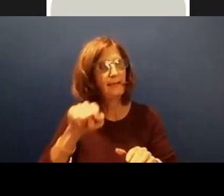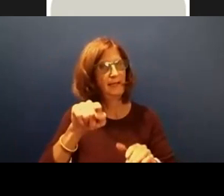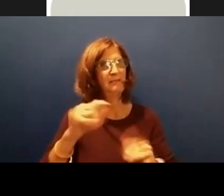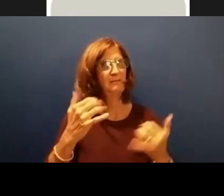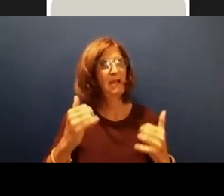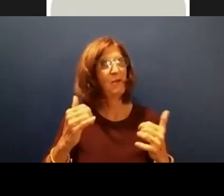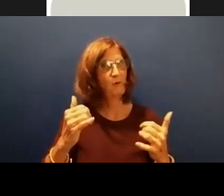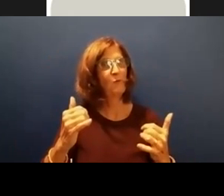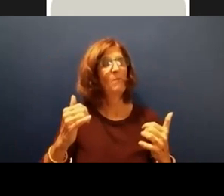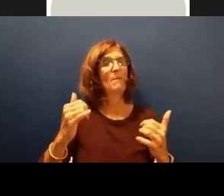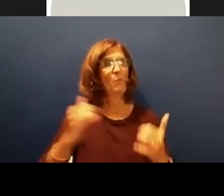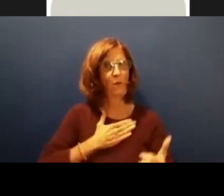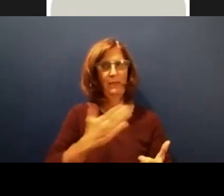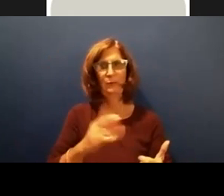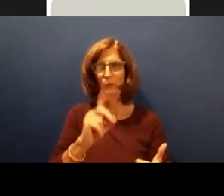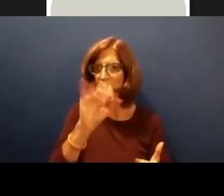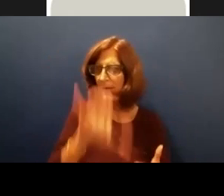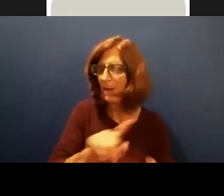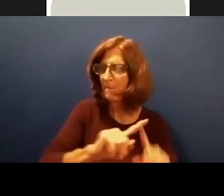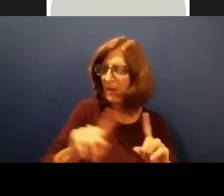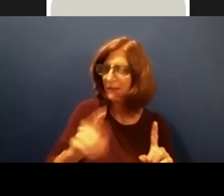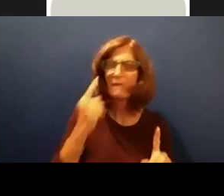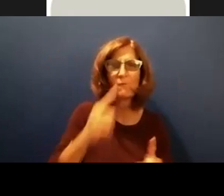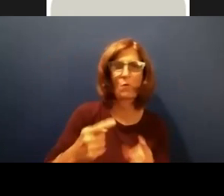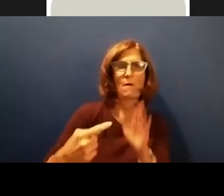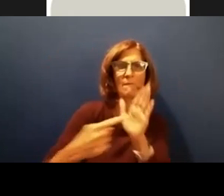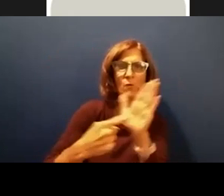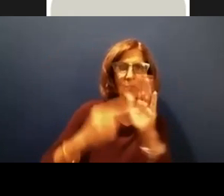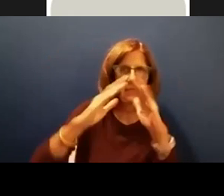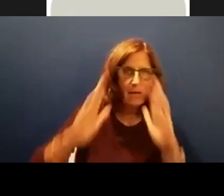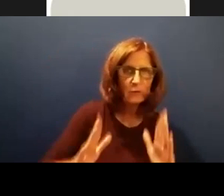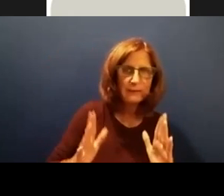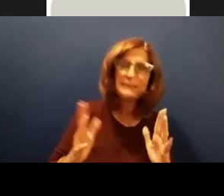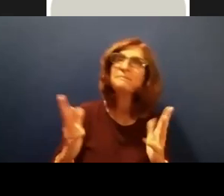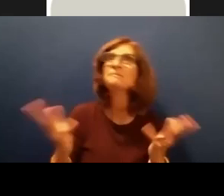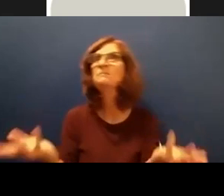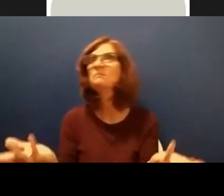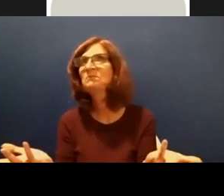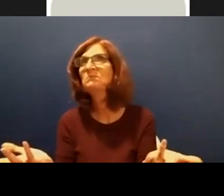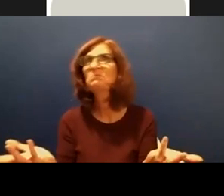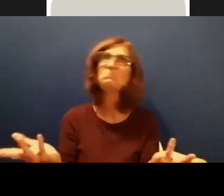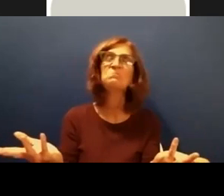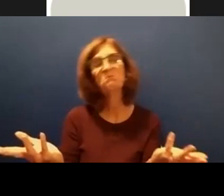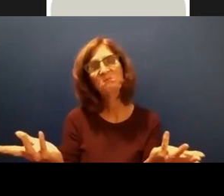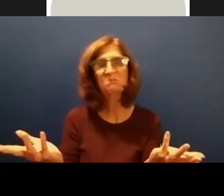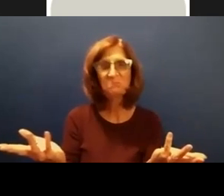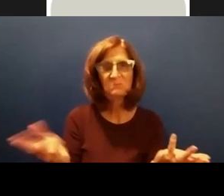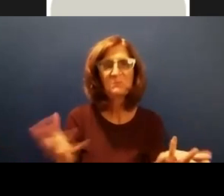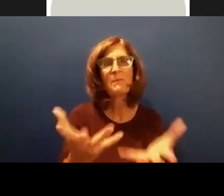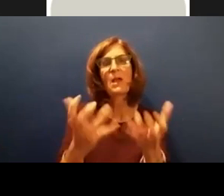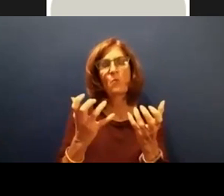any obligation for affordable housing, and there's some commitment to affordable housing here. But I just want to note